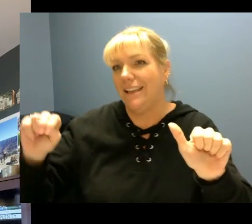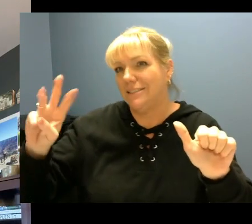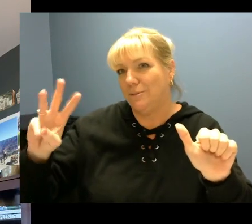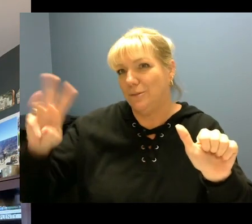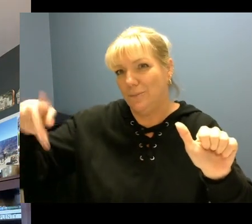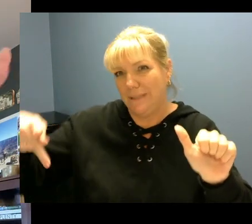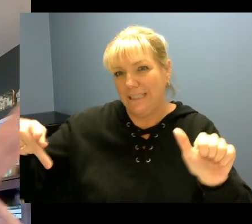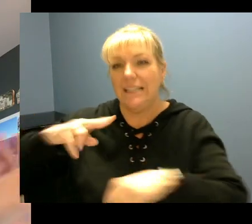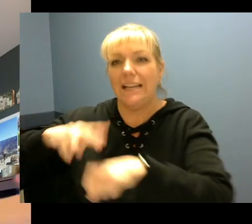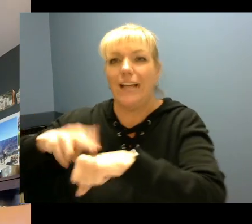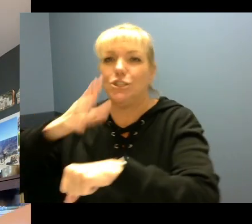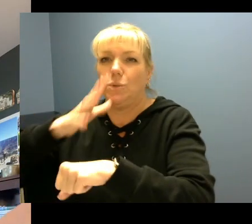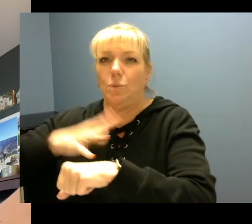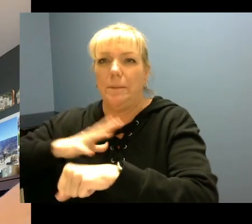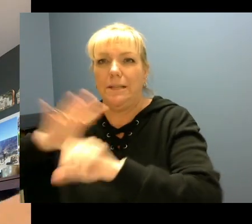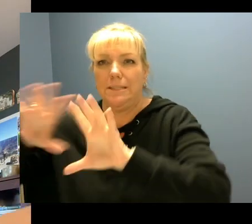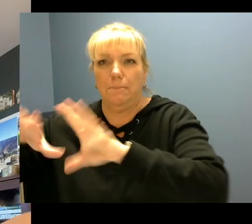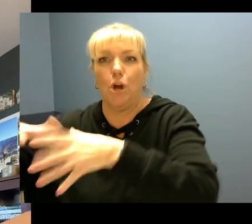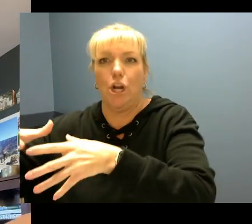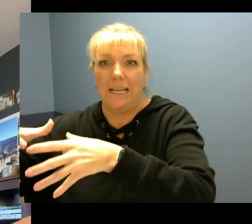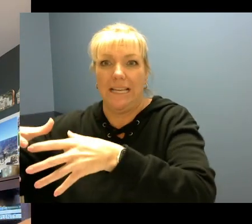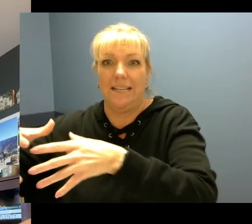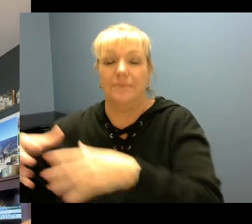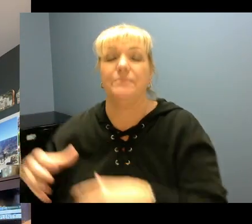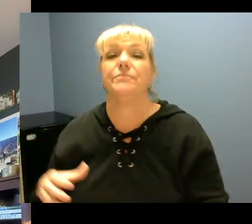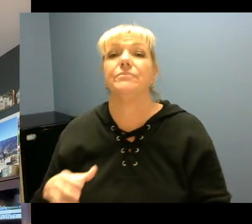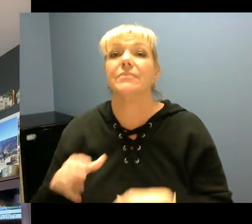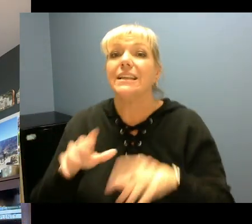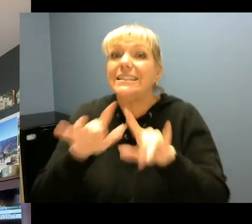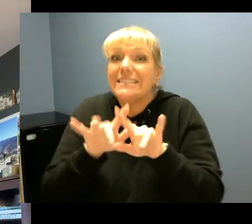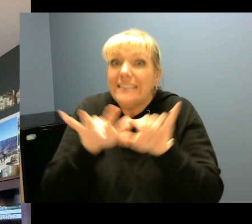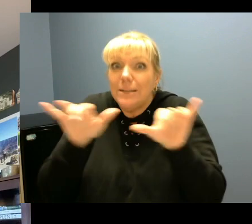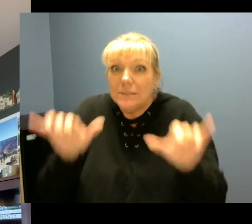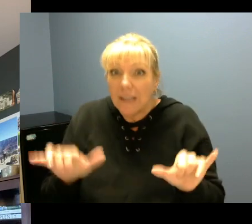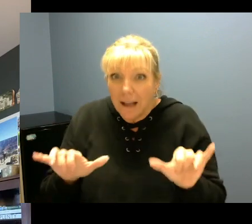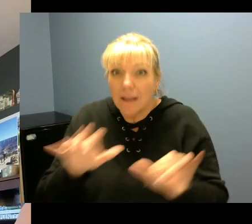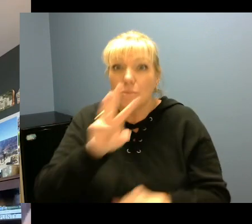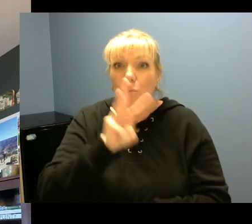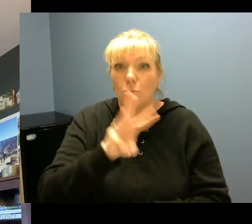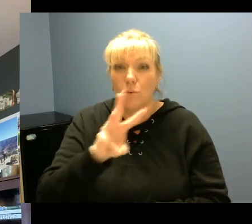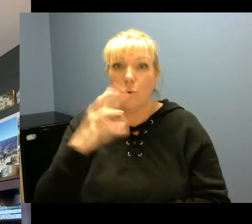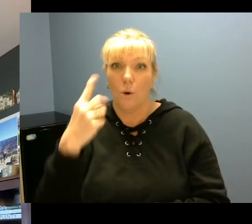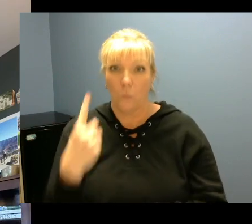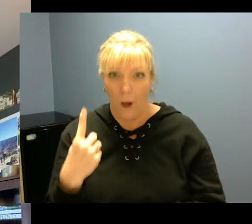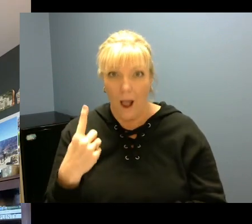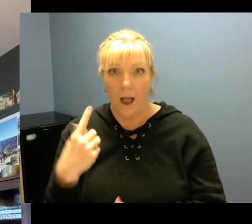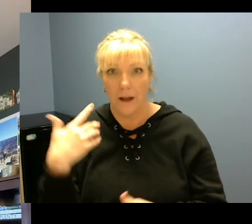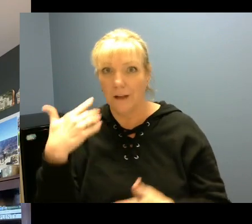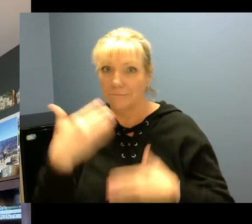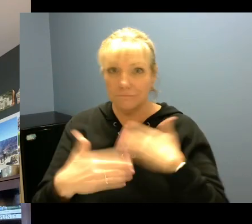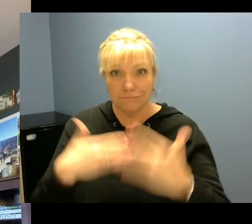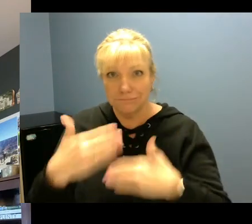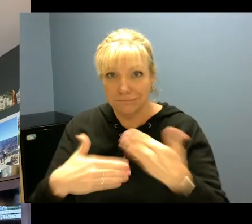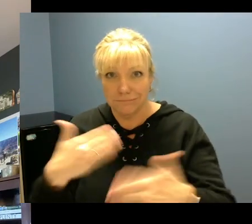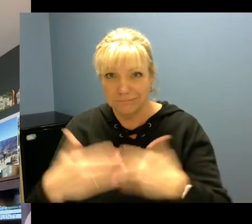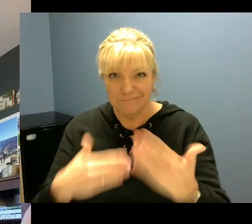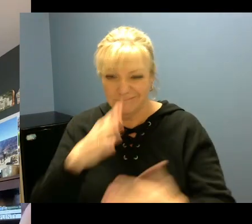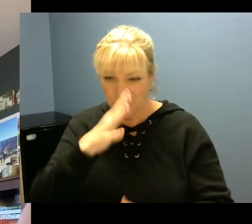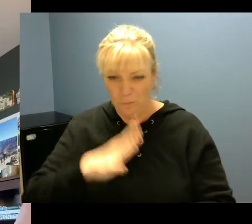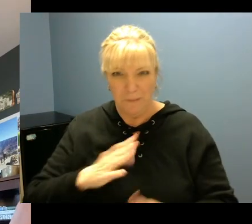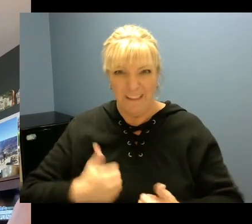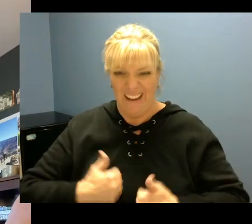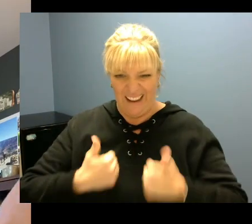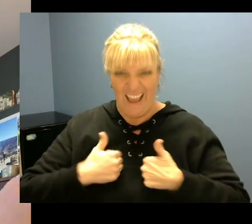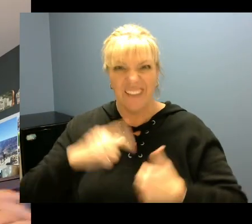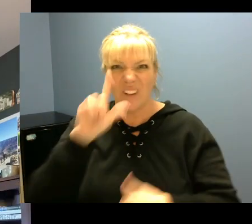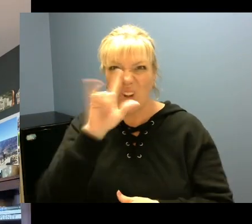hand. And in the midst of all that, we also want to talk about World War I and what life looks like for women during World War I. One of the